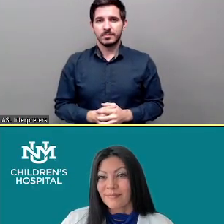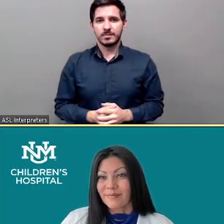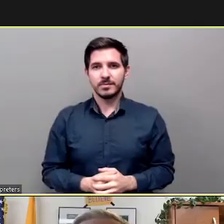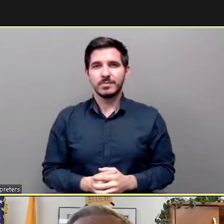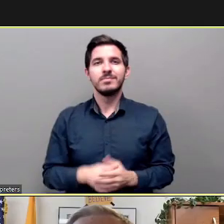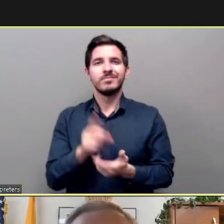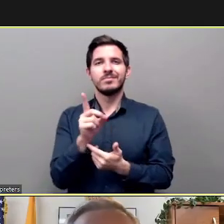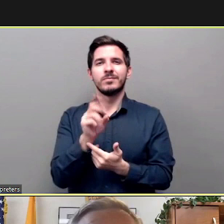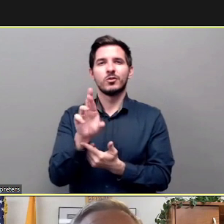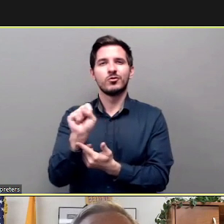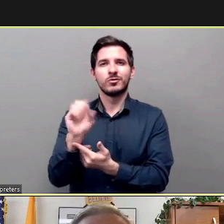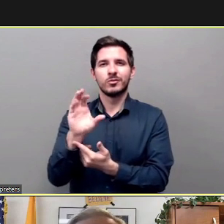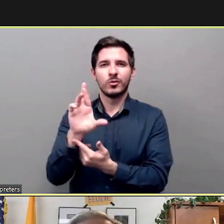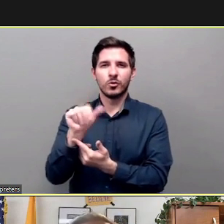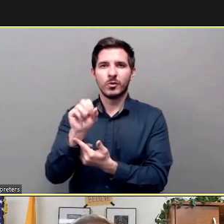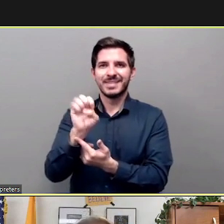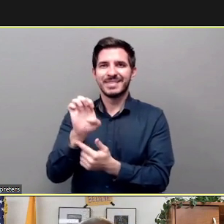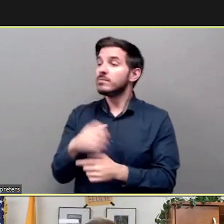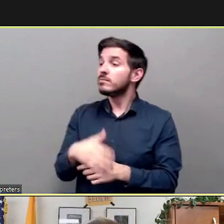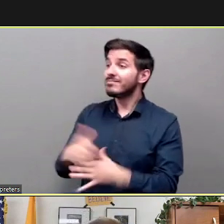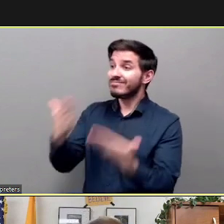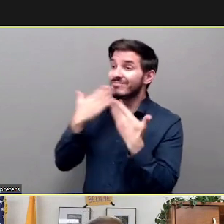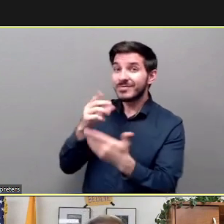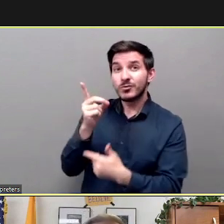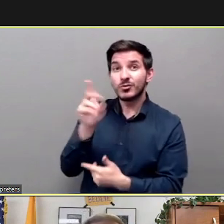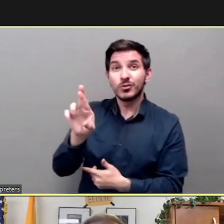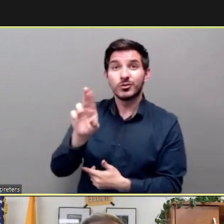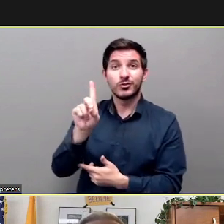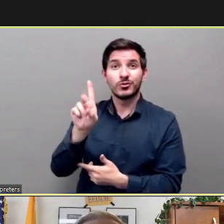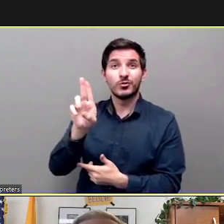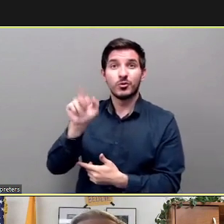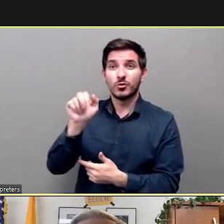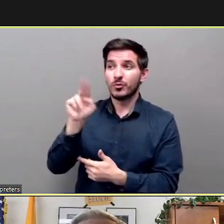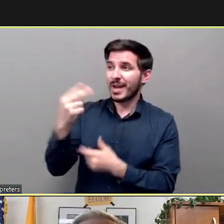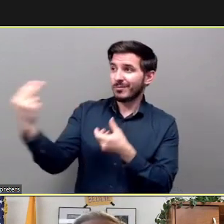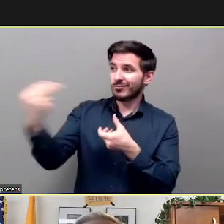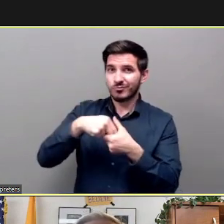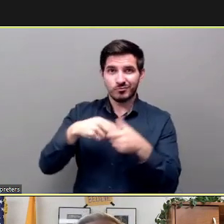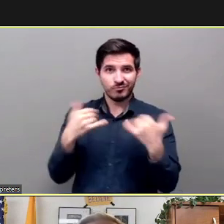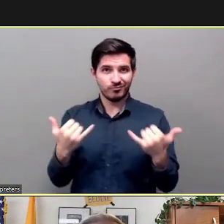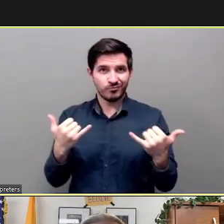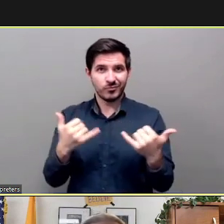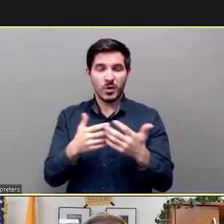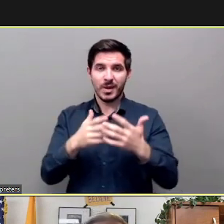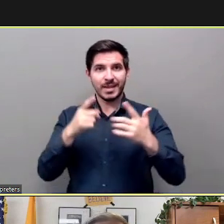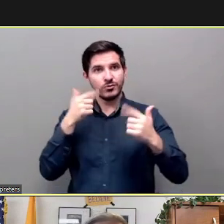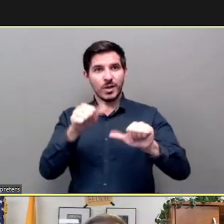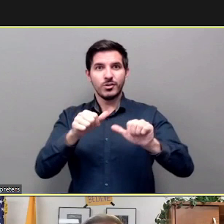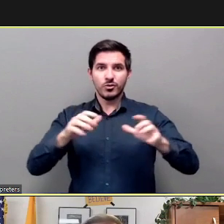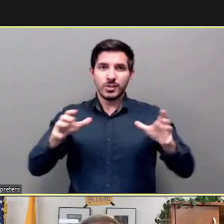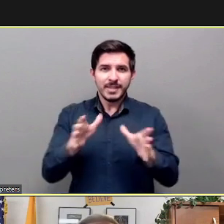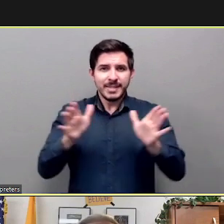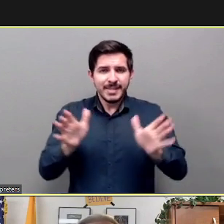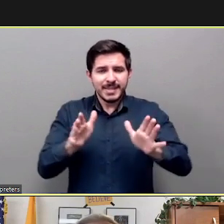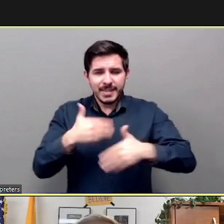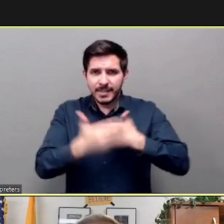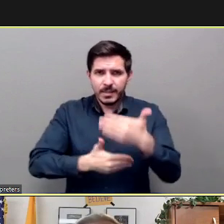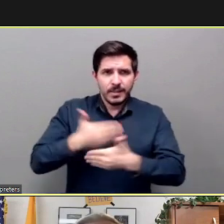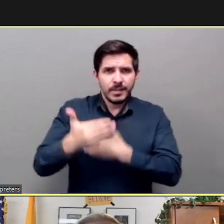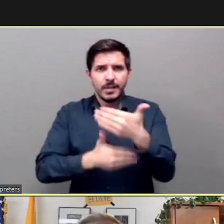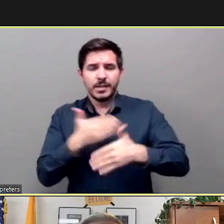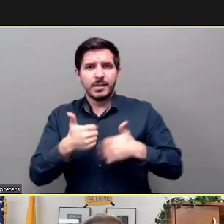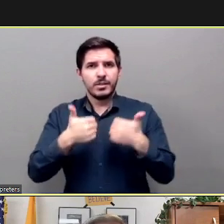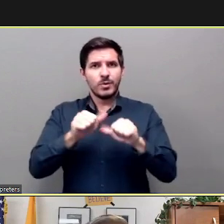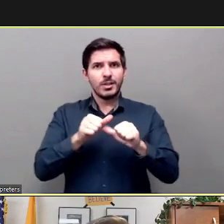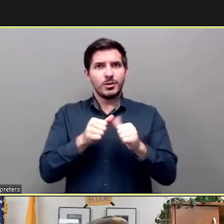Thanks, Dr. Duran, for being with us today and working with us to get our arms as a state around this